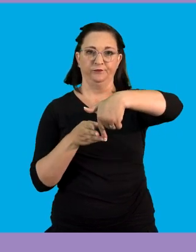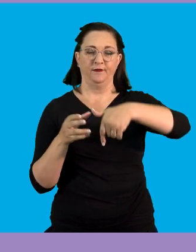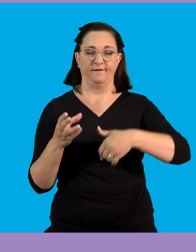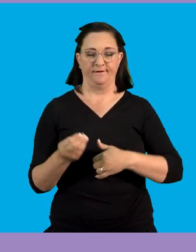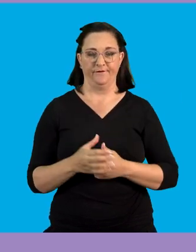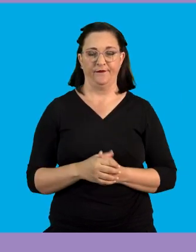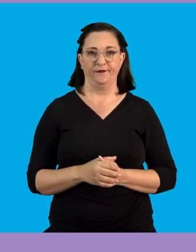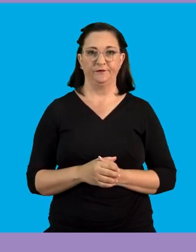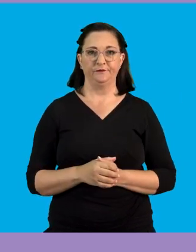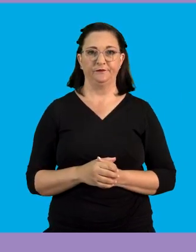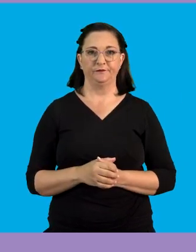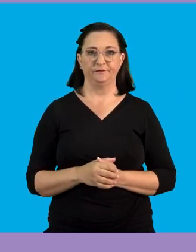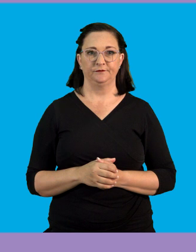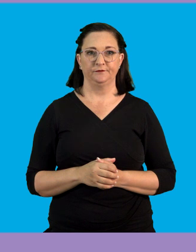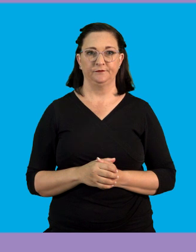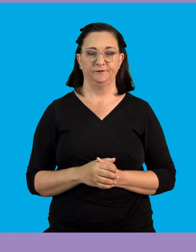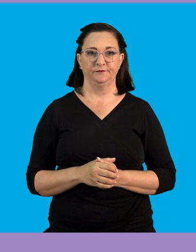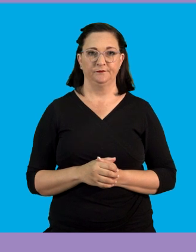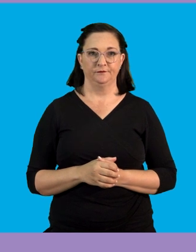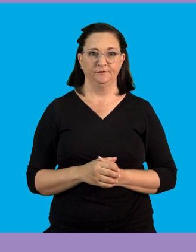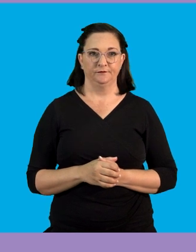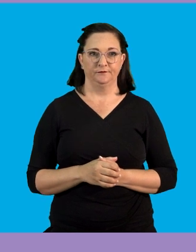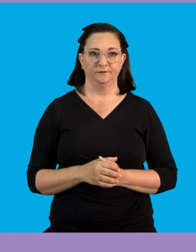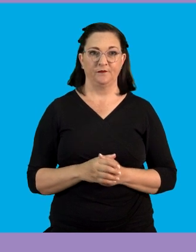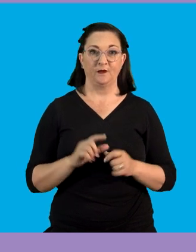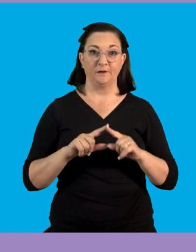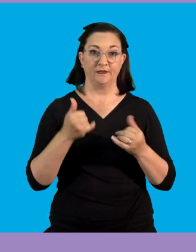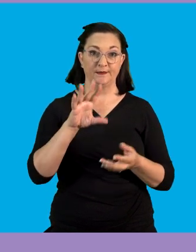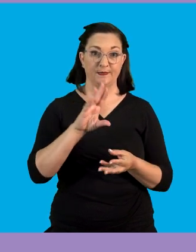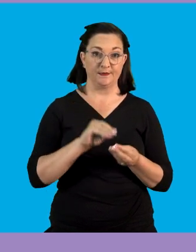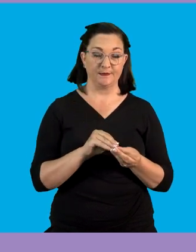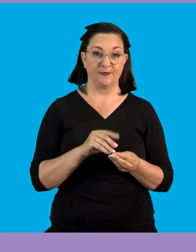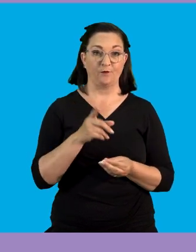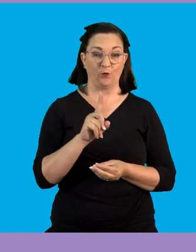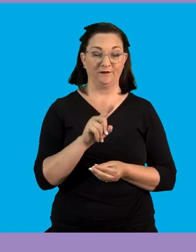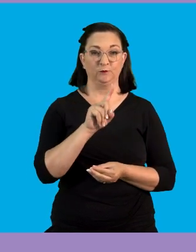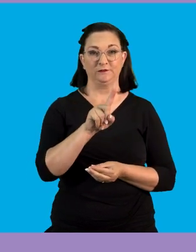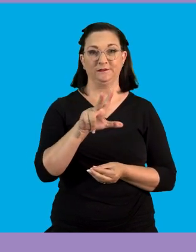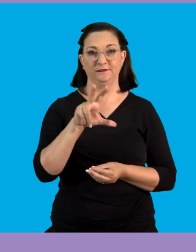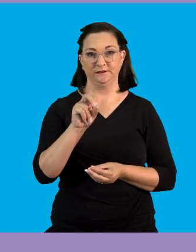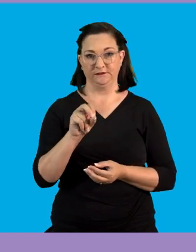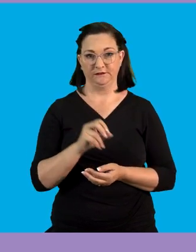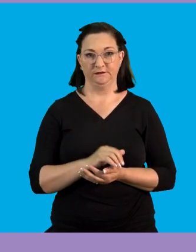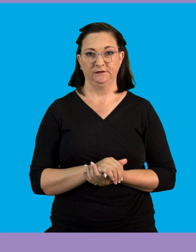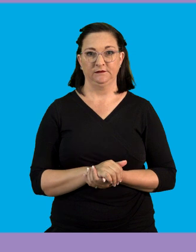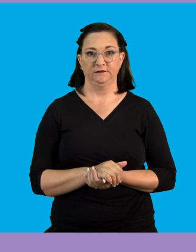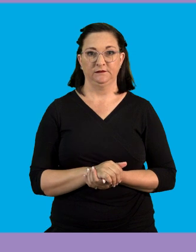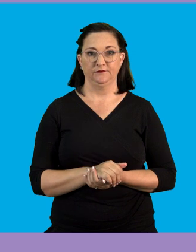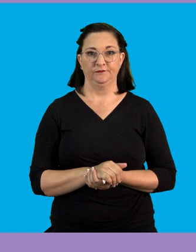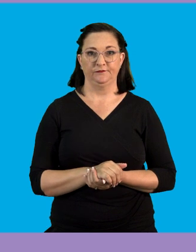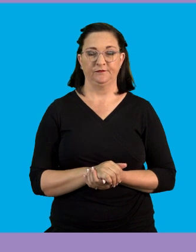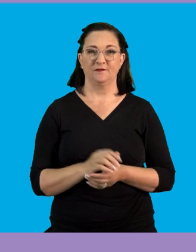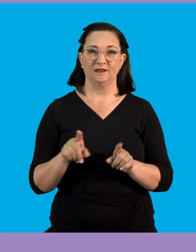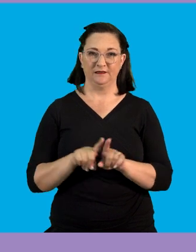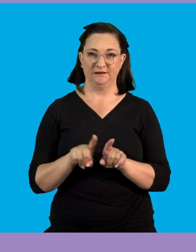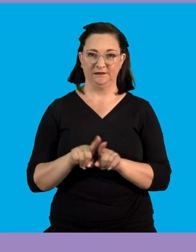at the bottom. So we've got 2 triangles joined together. What we know is the first triangle, the sum of the angles